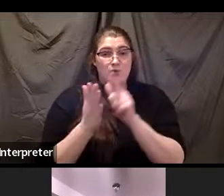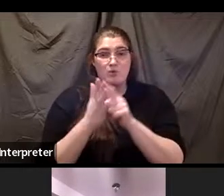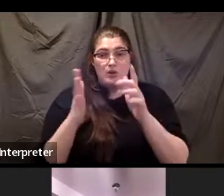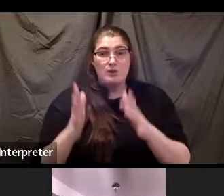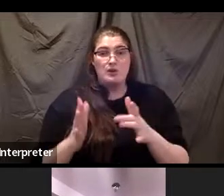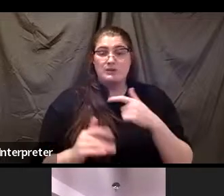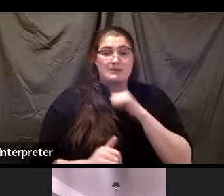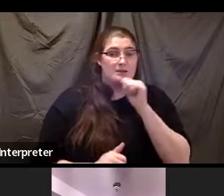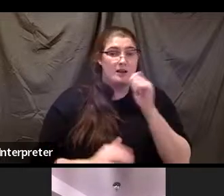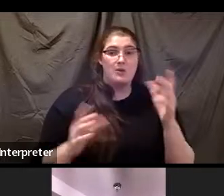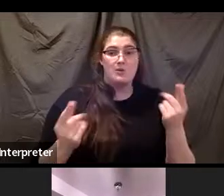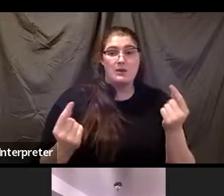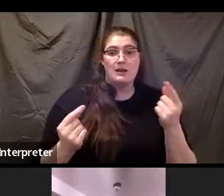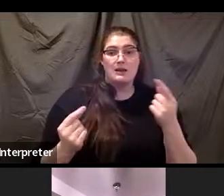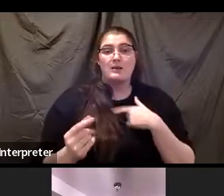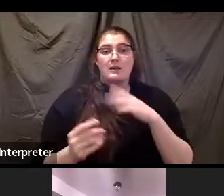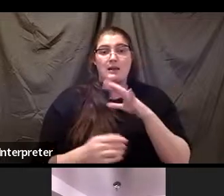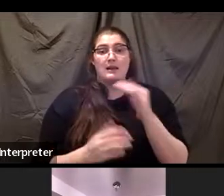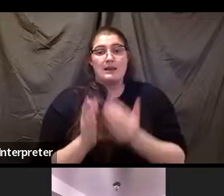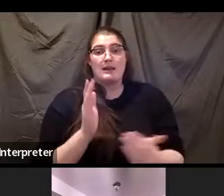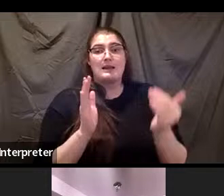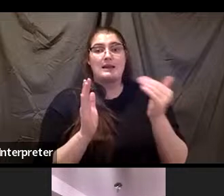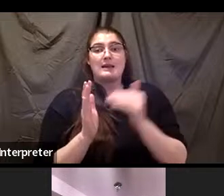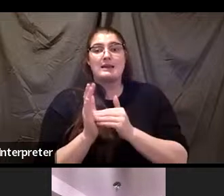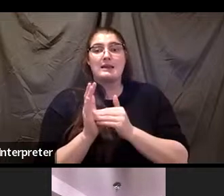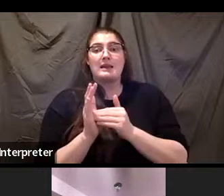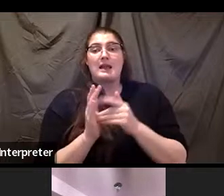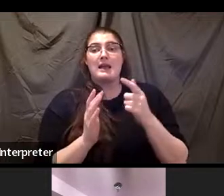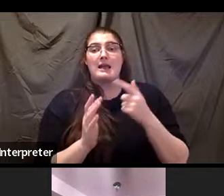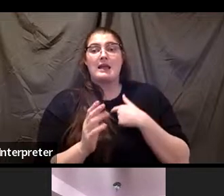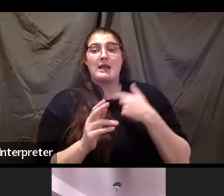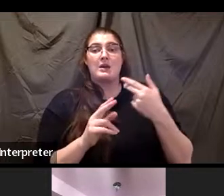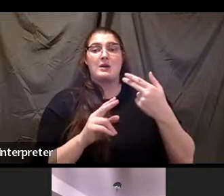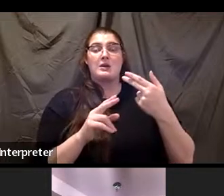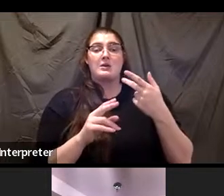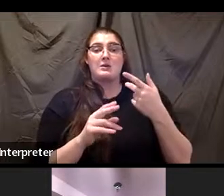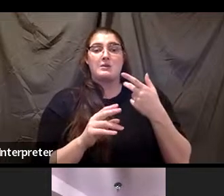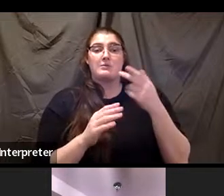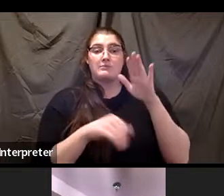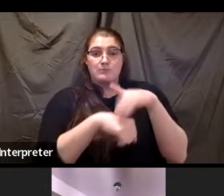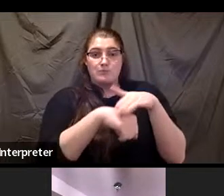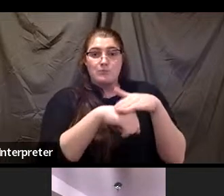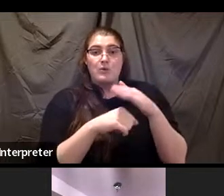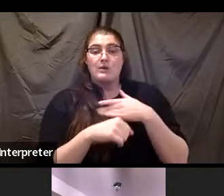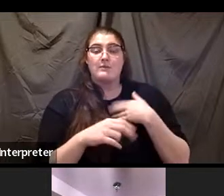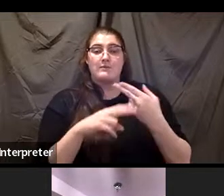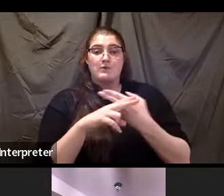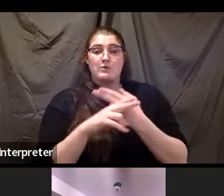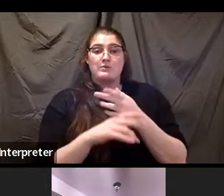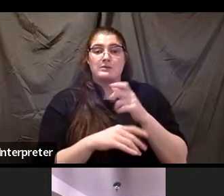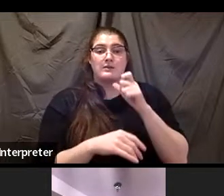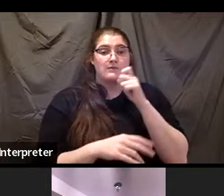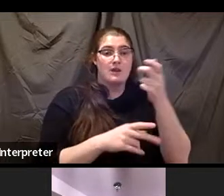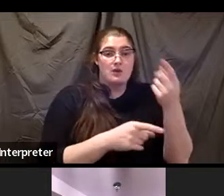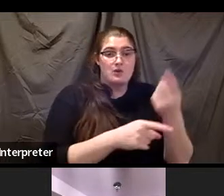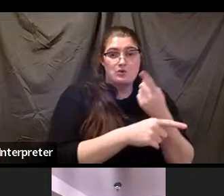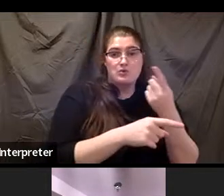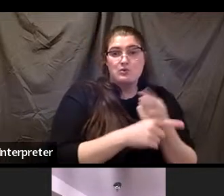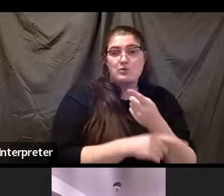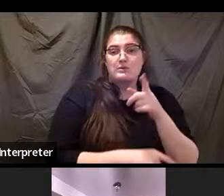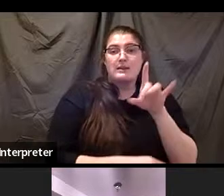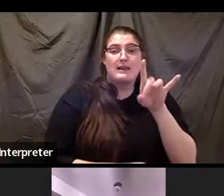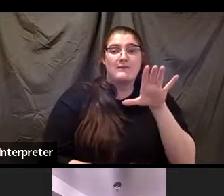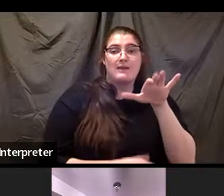I advise that you be careful with the use of misappropriating $85,000 of funds, especially when you point it at me, because that